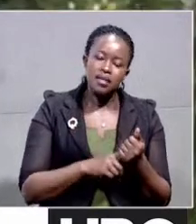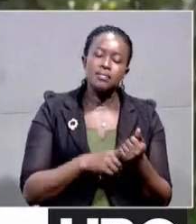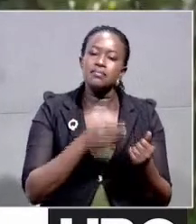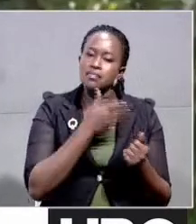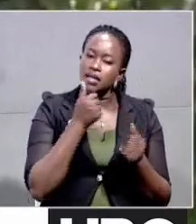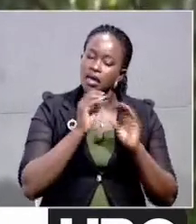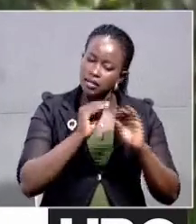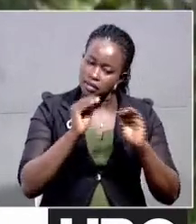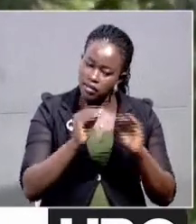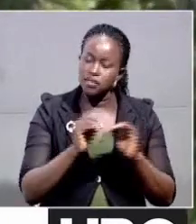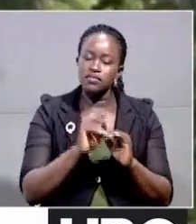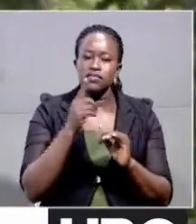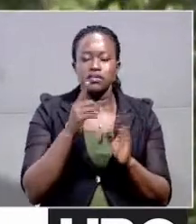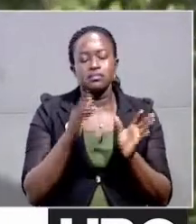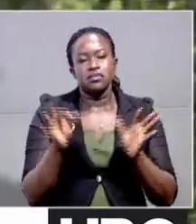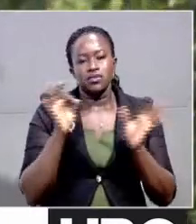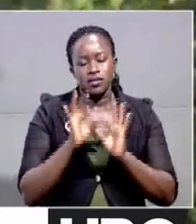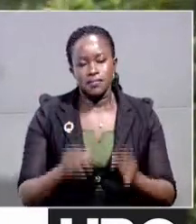need.